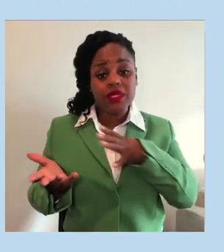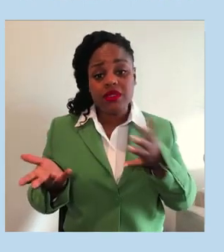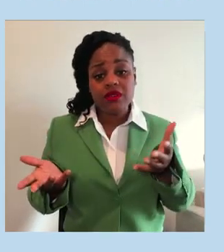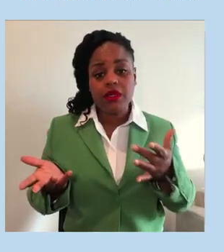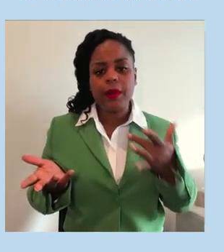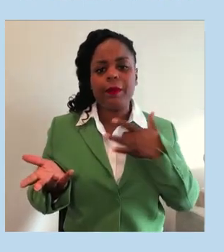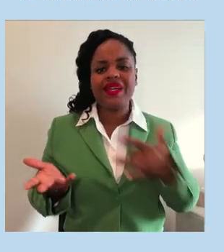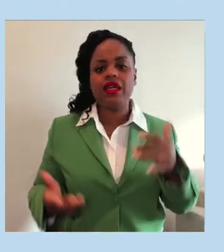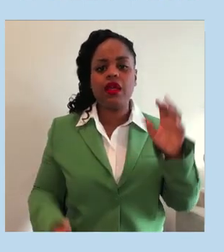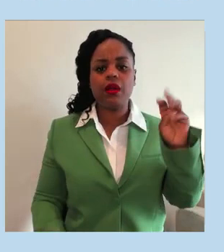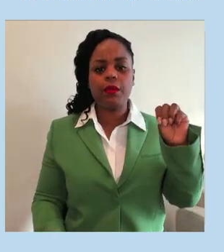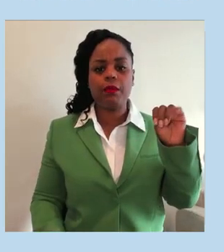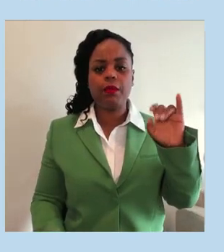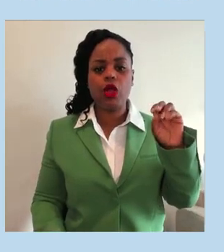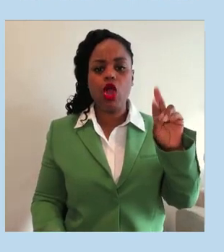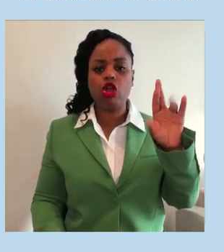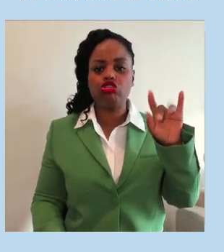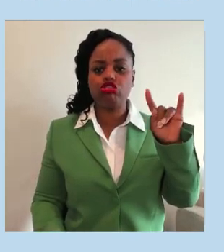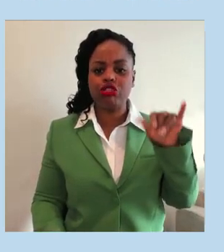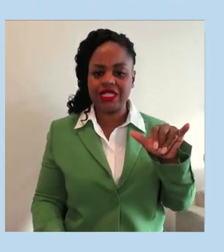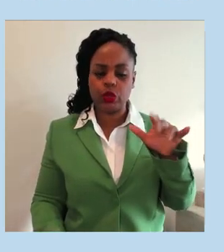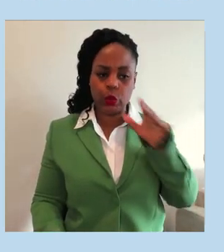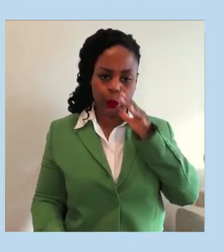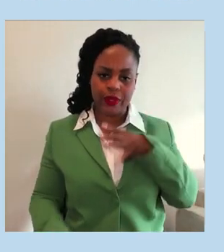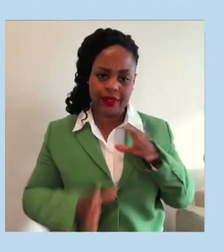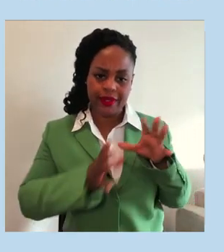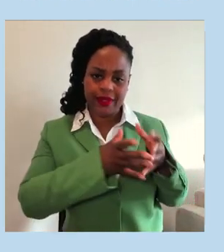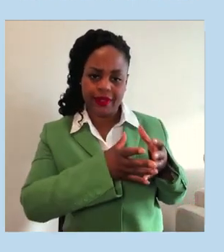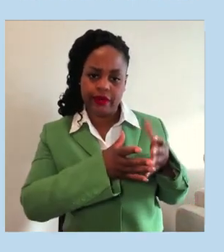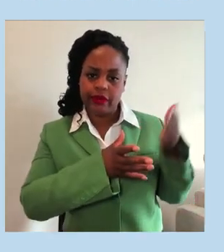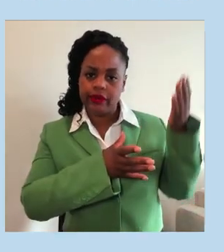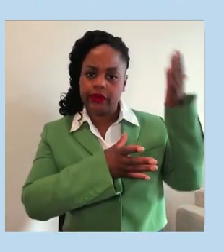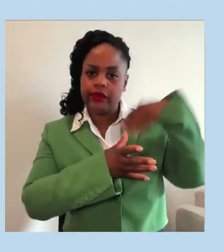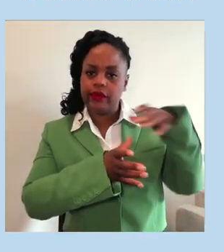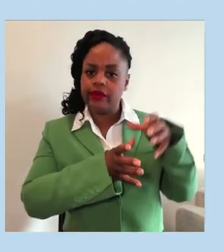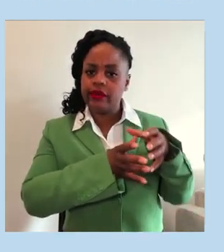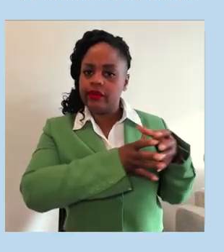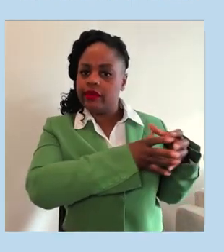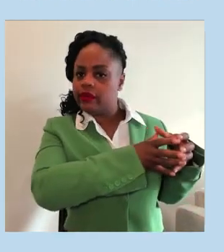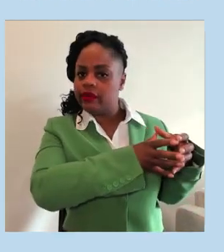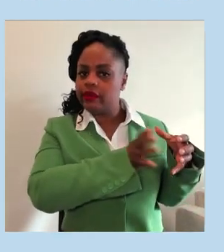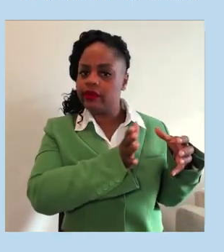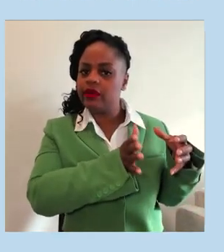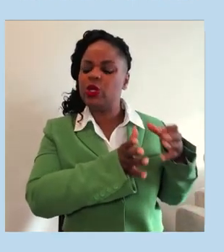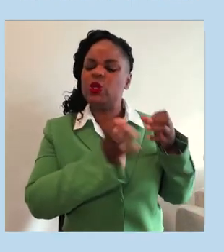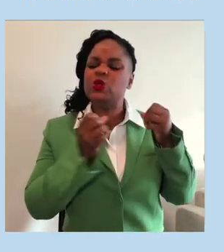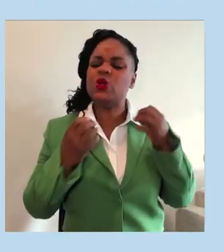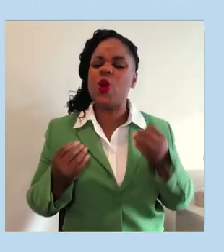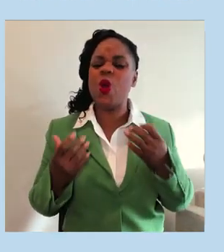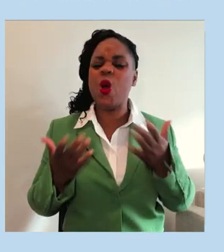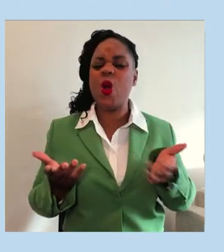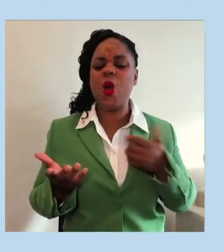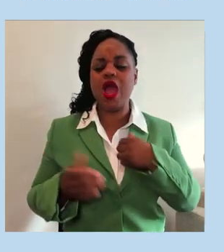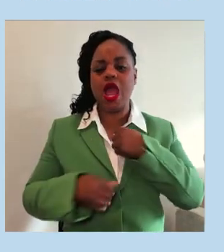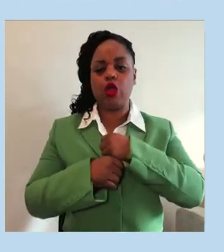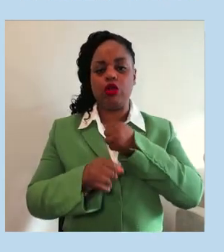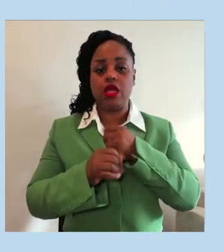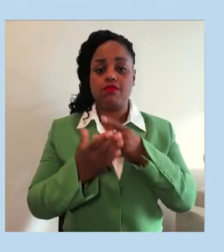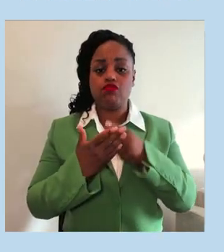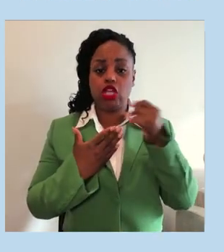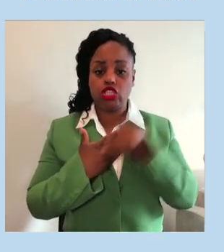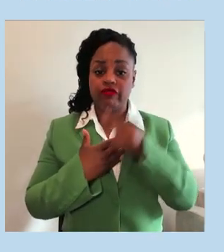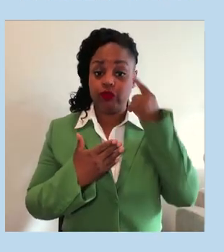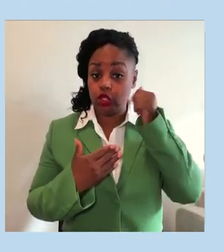not represented. And that's why I created a project for my Girl Scout Gold Award, which is a sustainable project meant to make the world a better